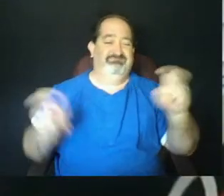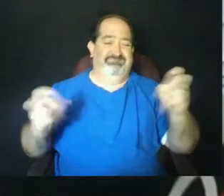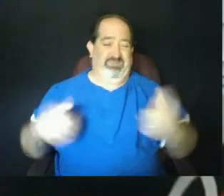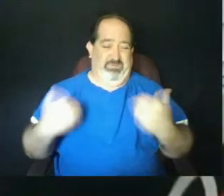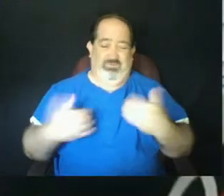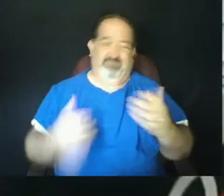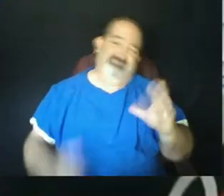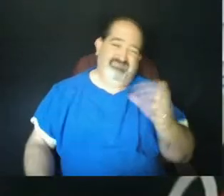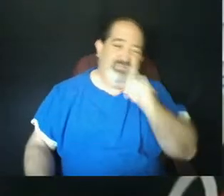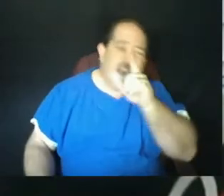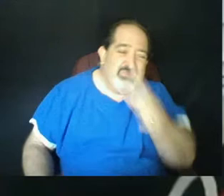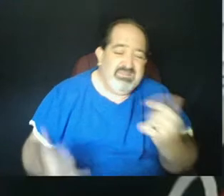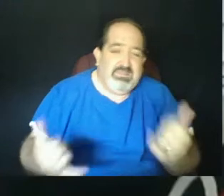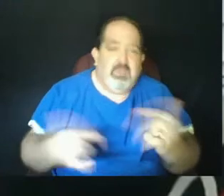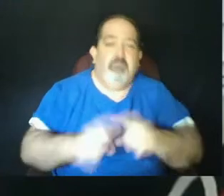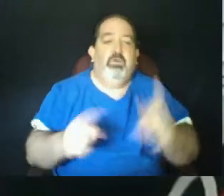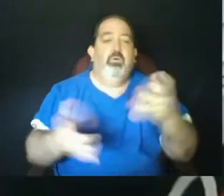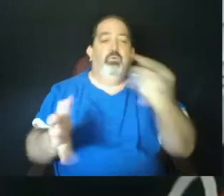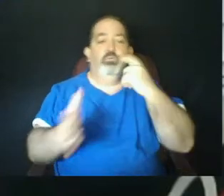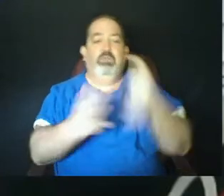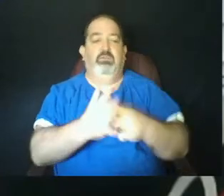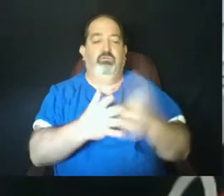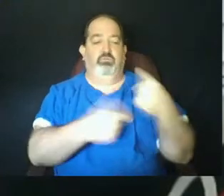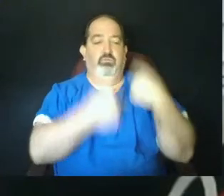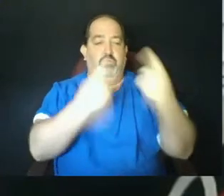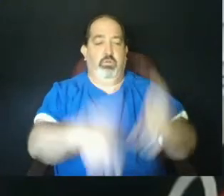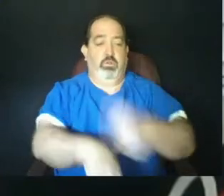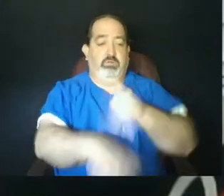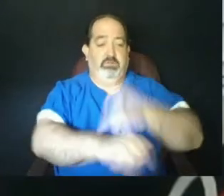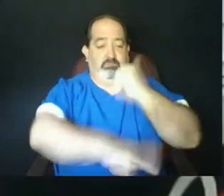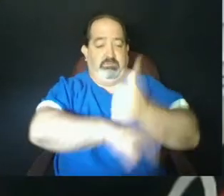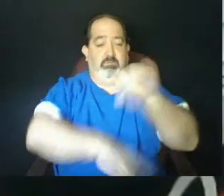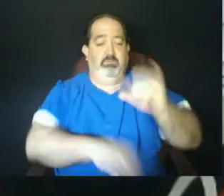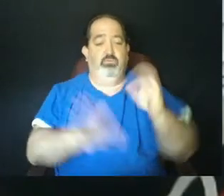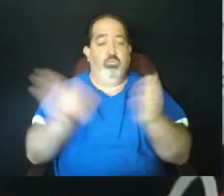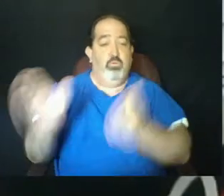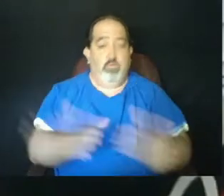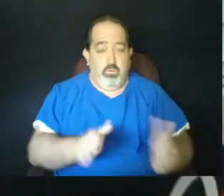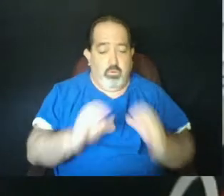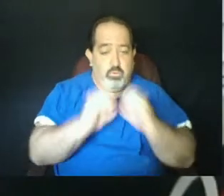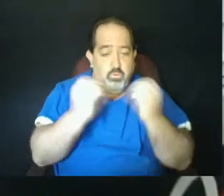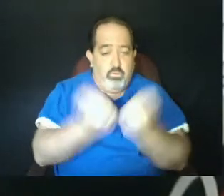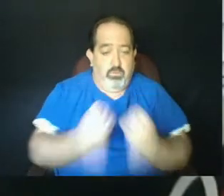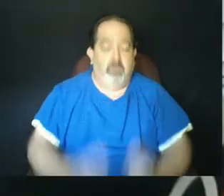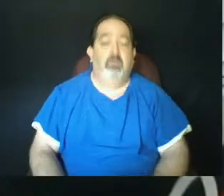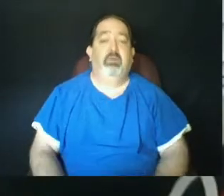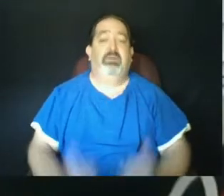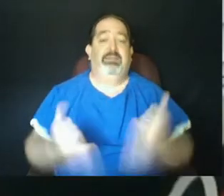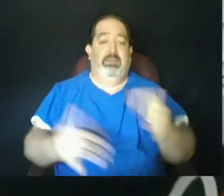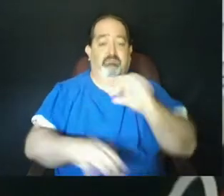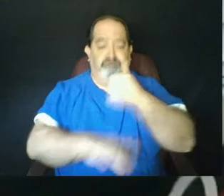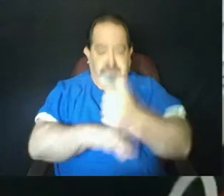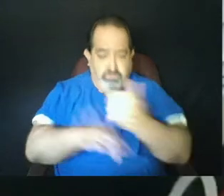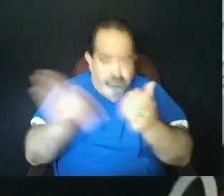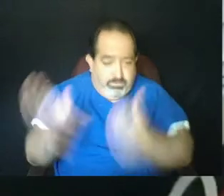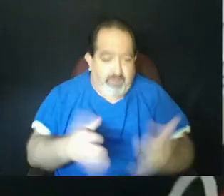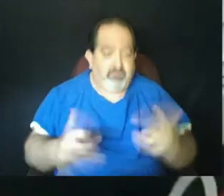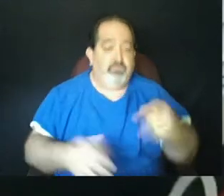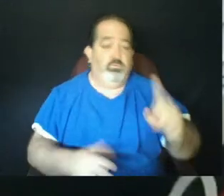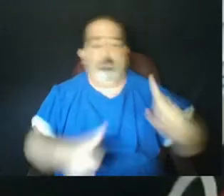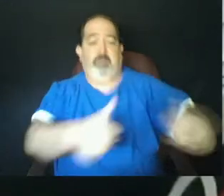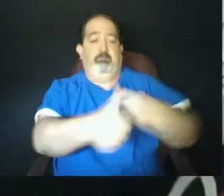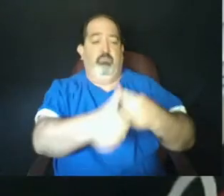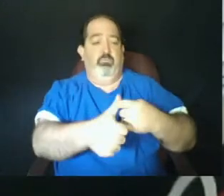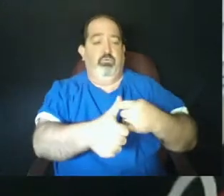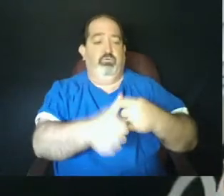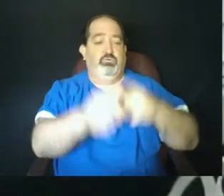most part, we wanted to recognize you. It took us a while to get this order in line, and now that it is in line, we want you to be the premier member of